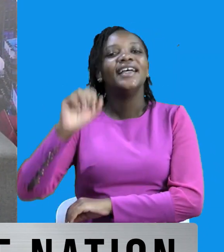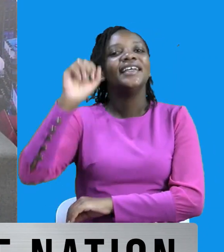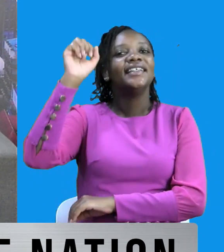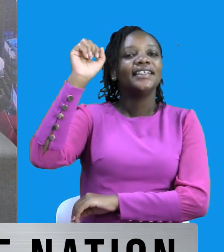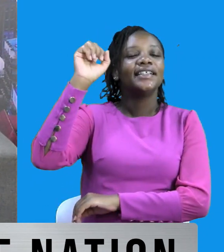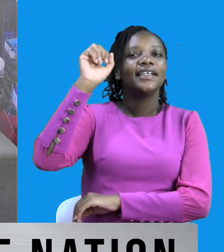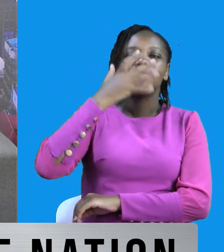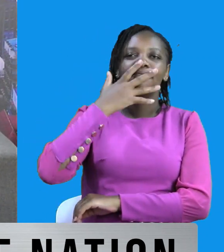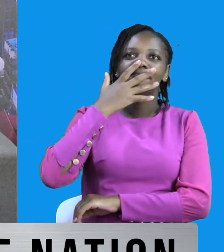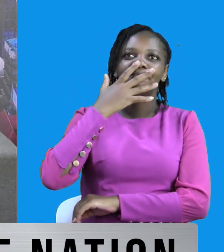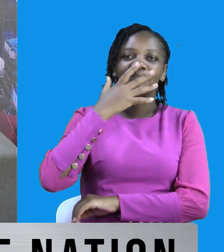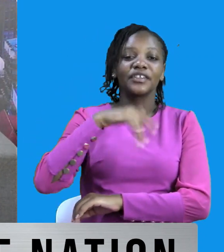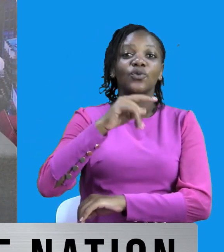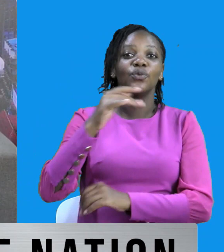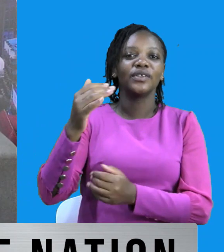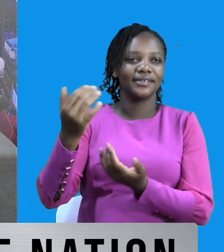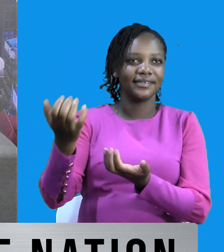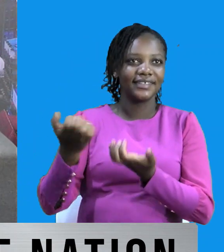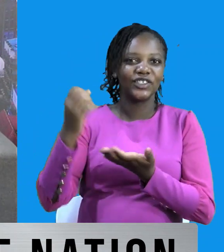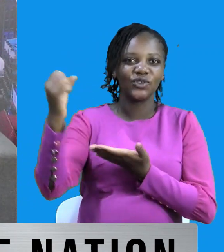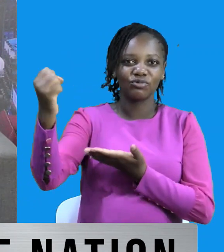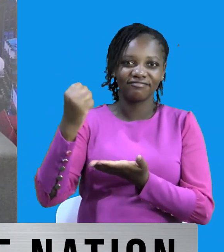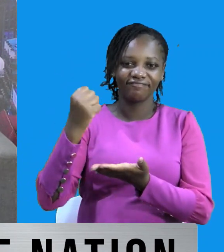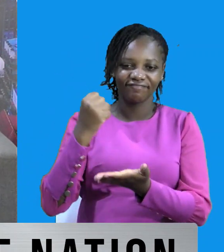hire Brian Mwendwa.